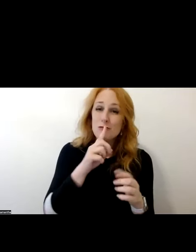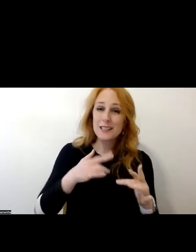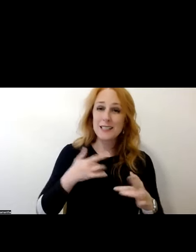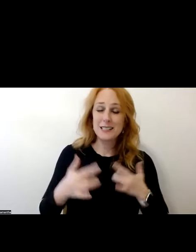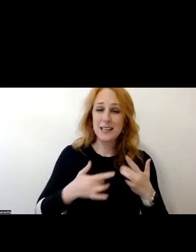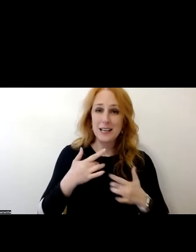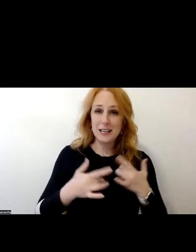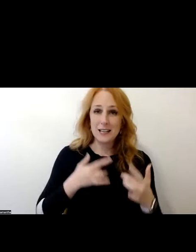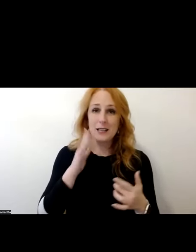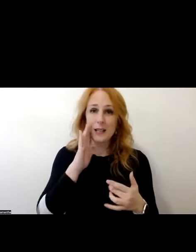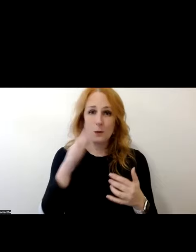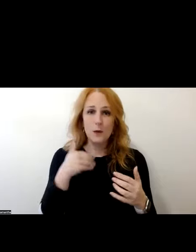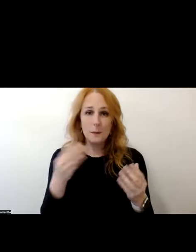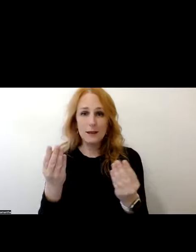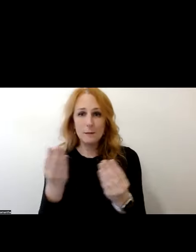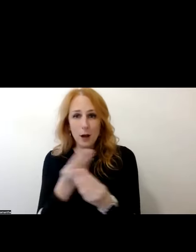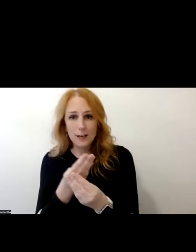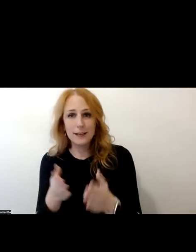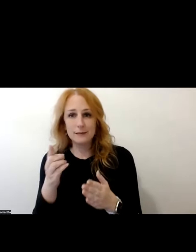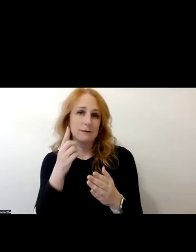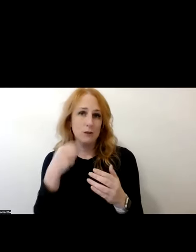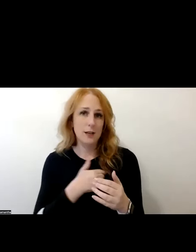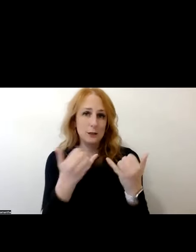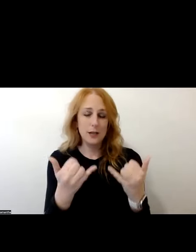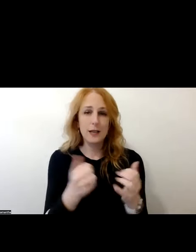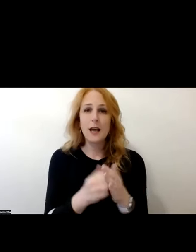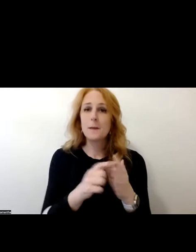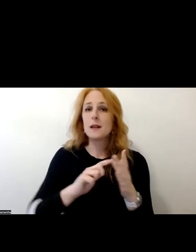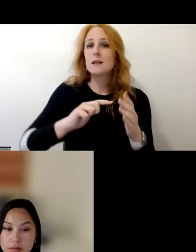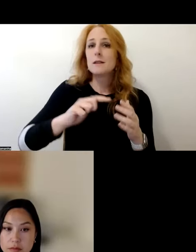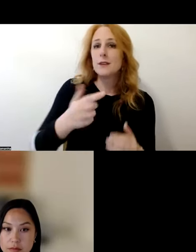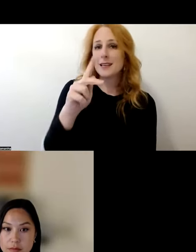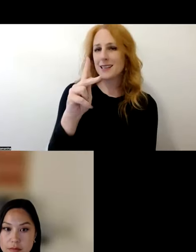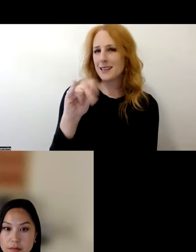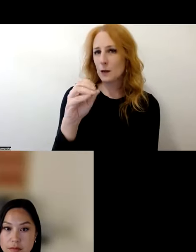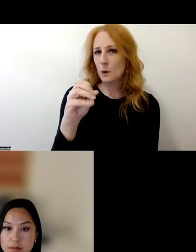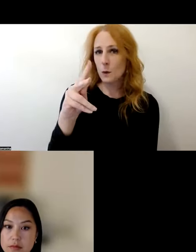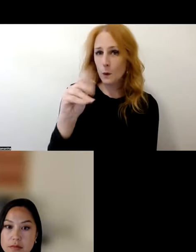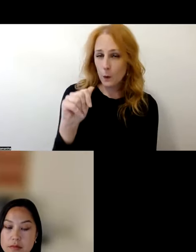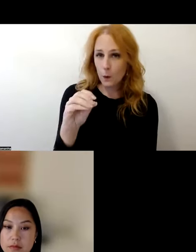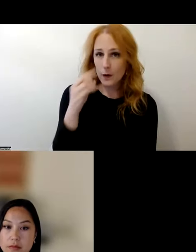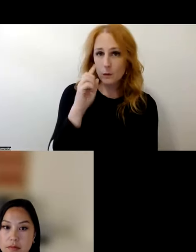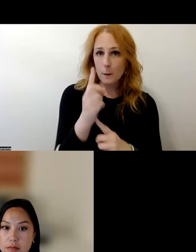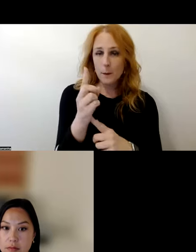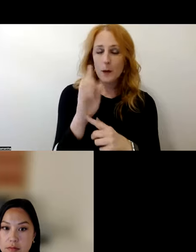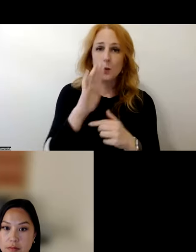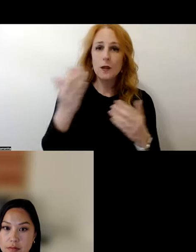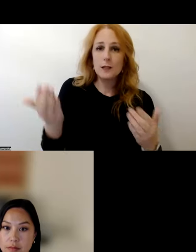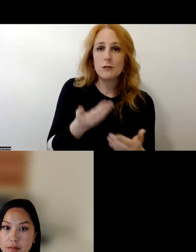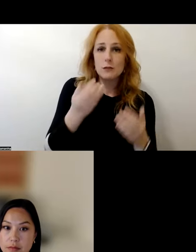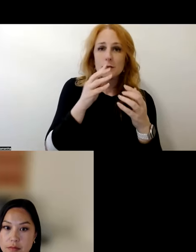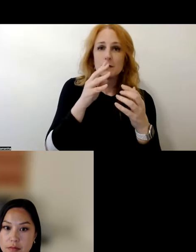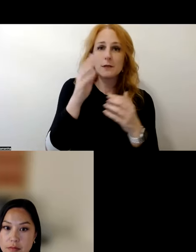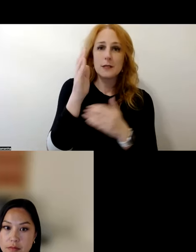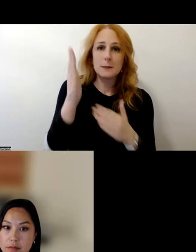us. The flow of today, I'm going to hand it off to Kiyoko in a moment. She's going to introduce our speakers and then have some